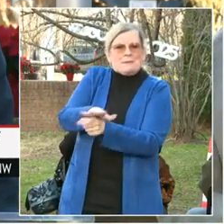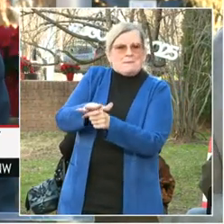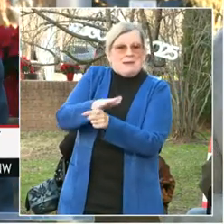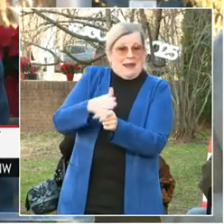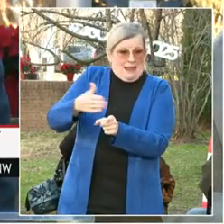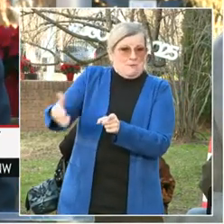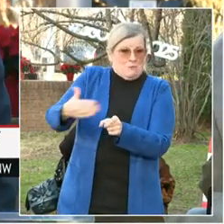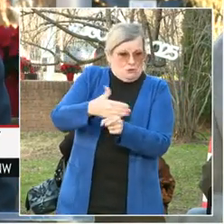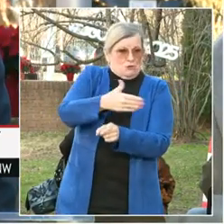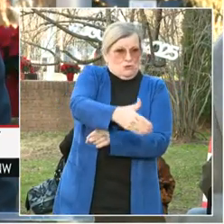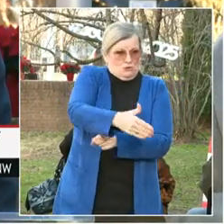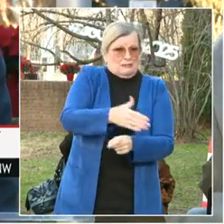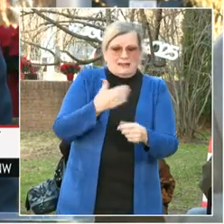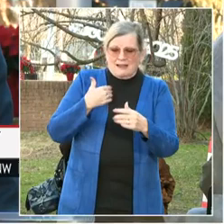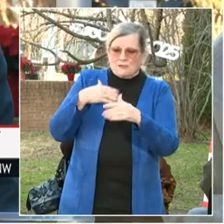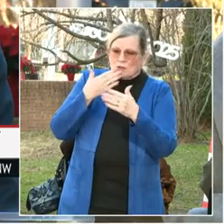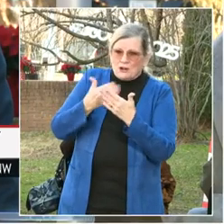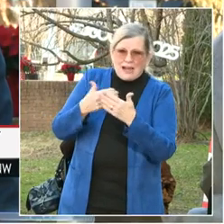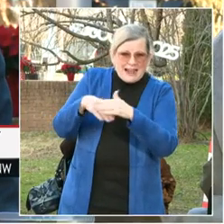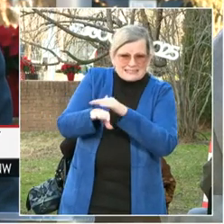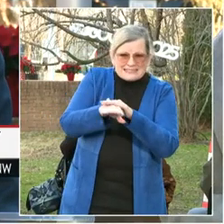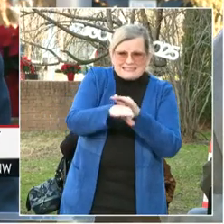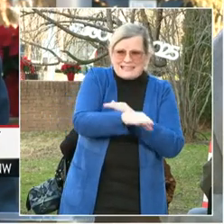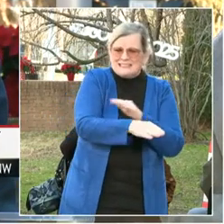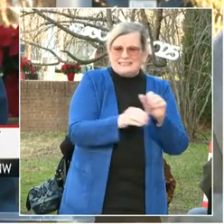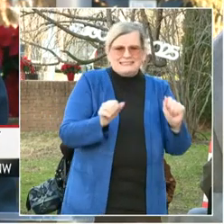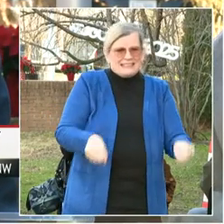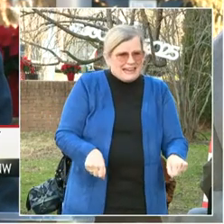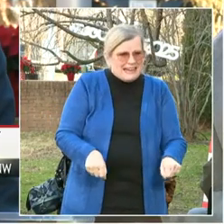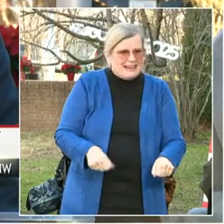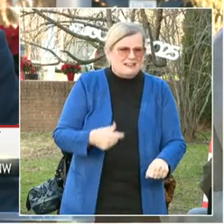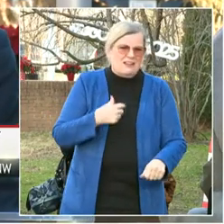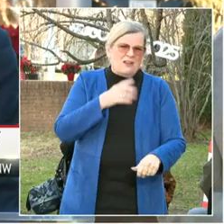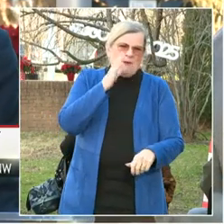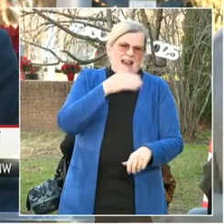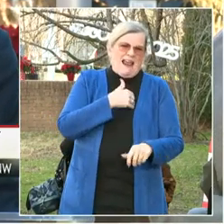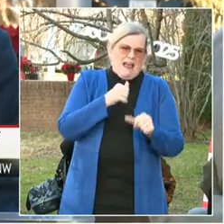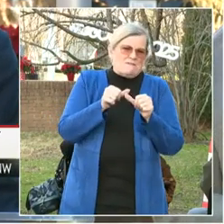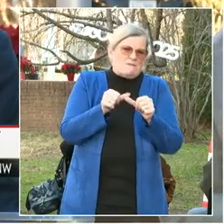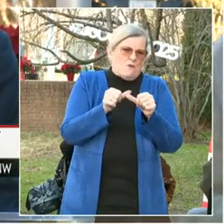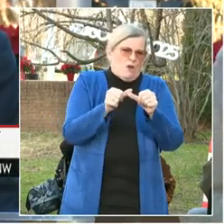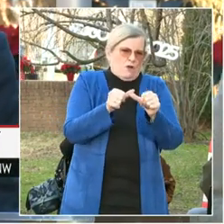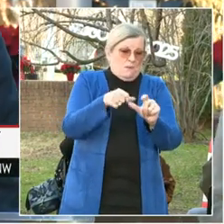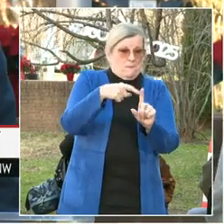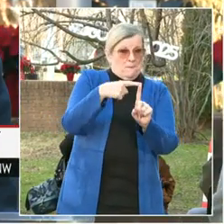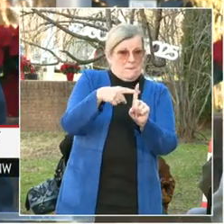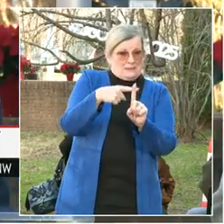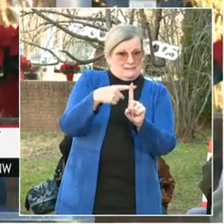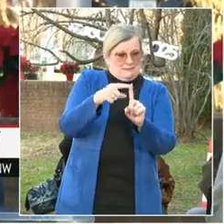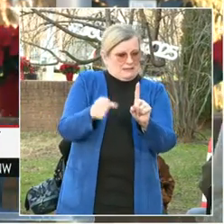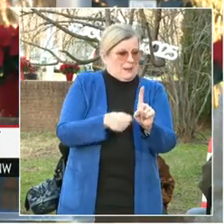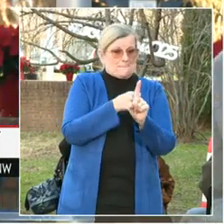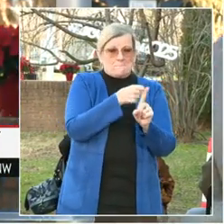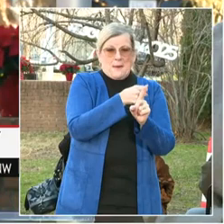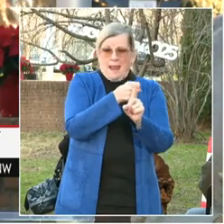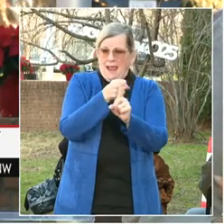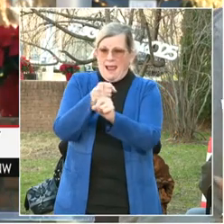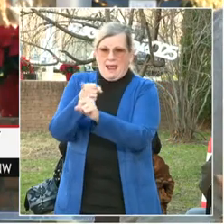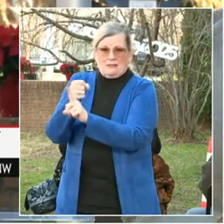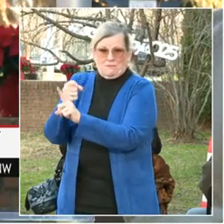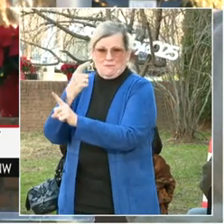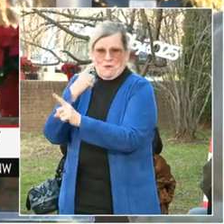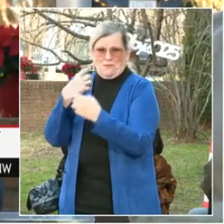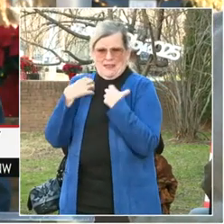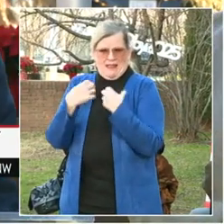Mayor mentioned, to have long-term positive impacts on outcomes from income to health. The updated comprehensive plan, which